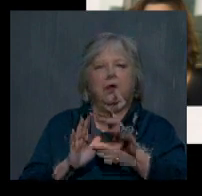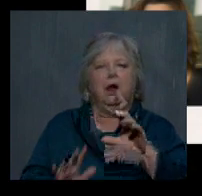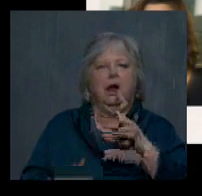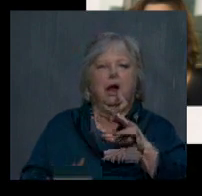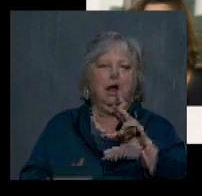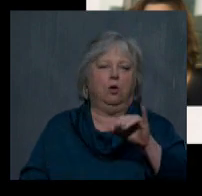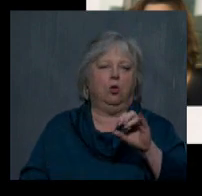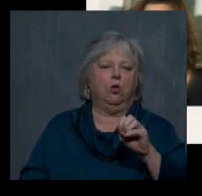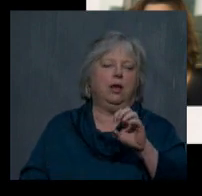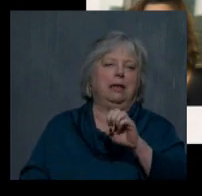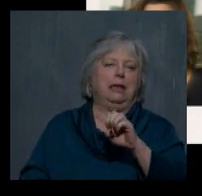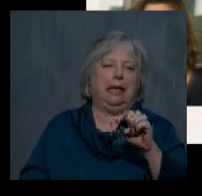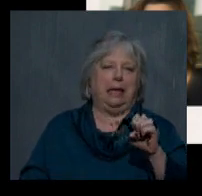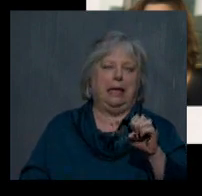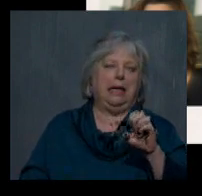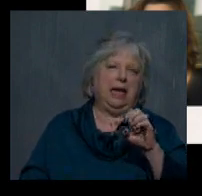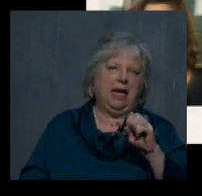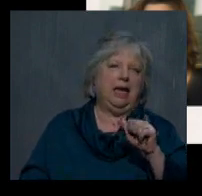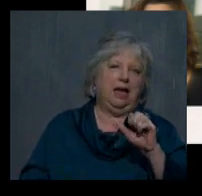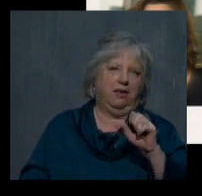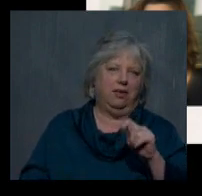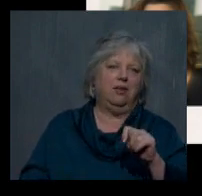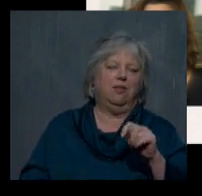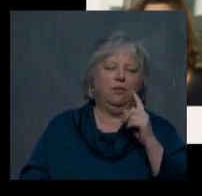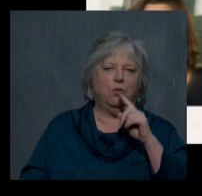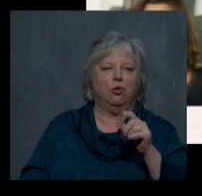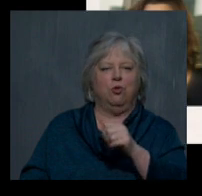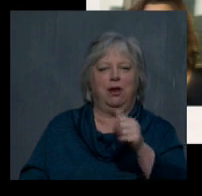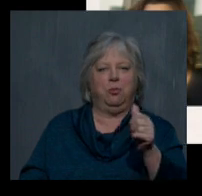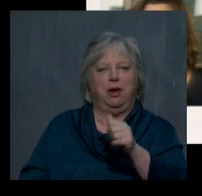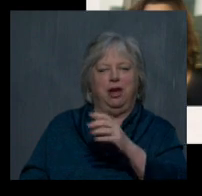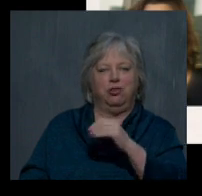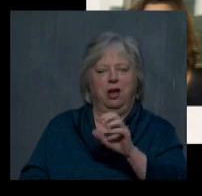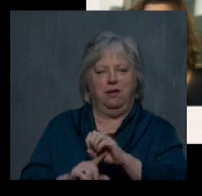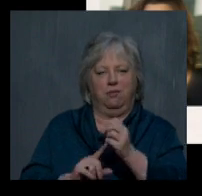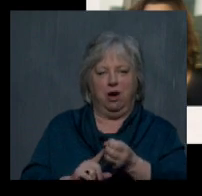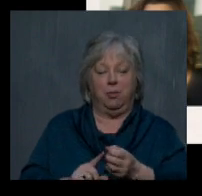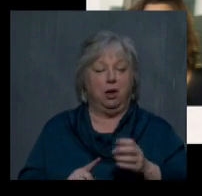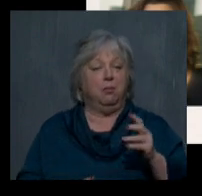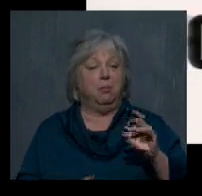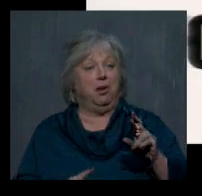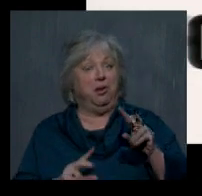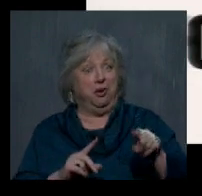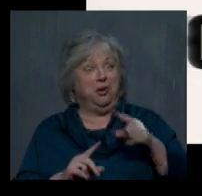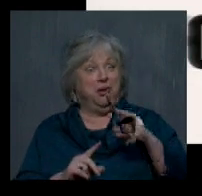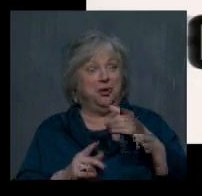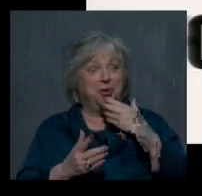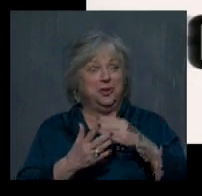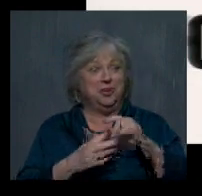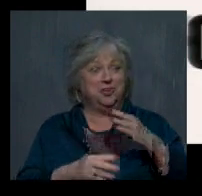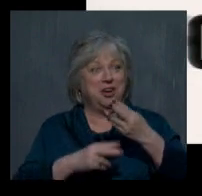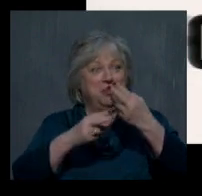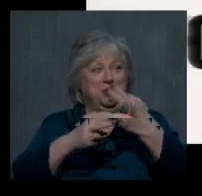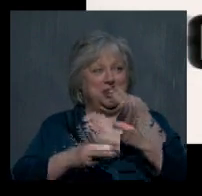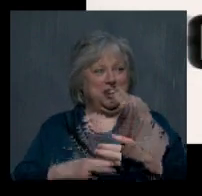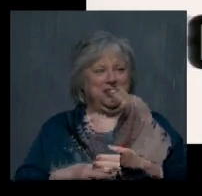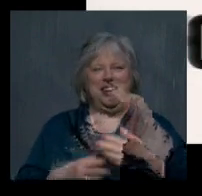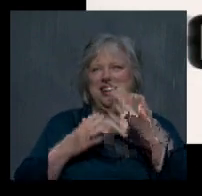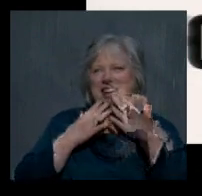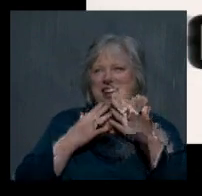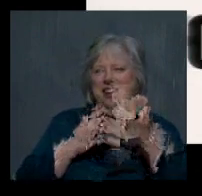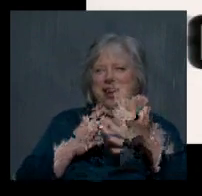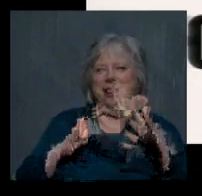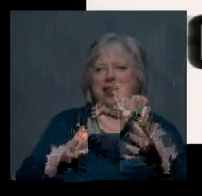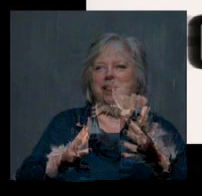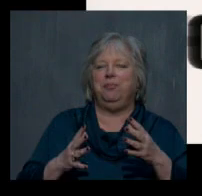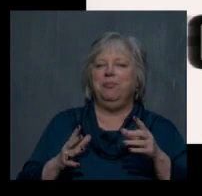recommendations for transportation and environment. So we're excited to share those with you. Good job on that, Amanda. Thank you very much.